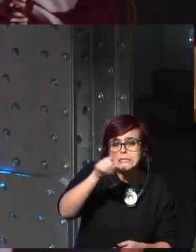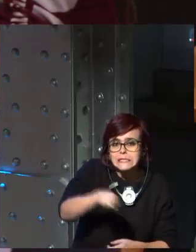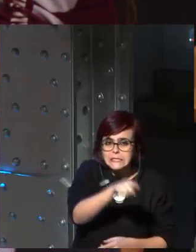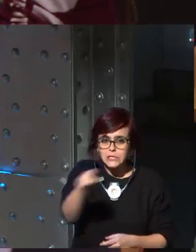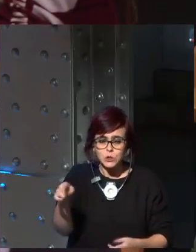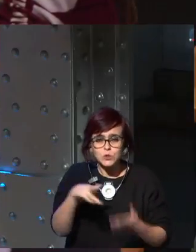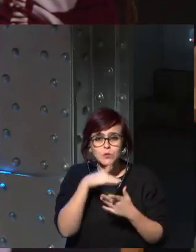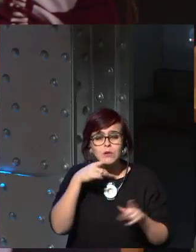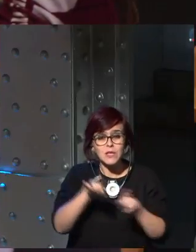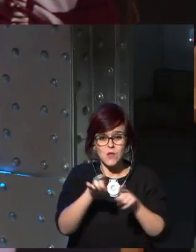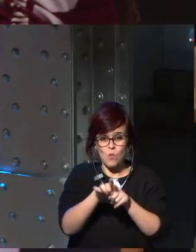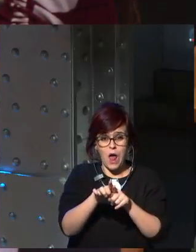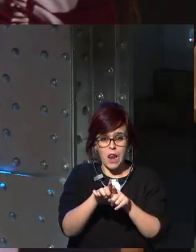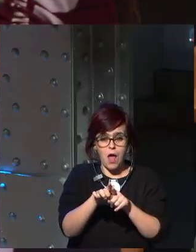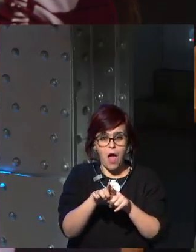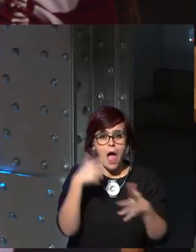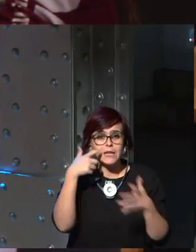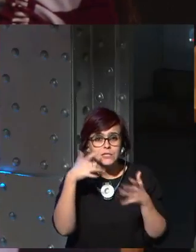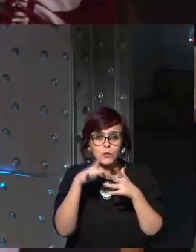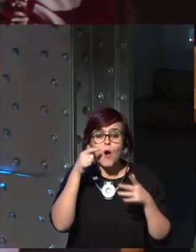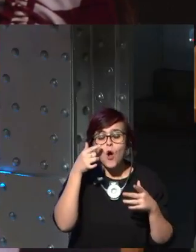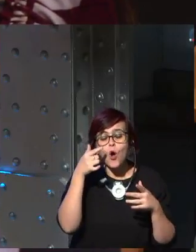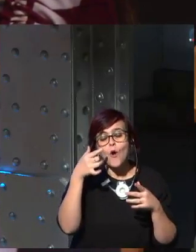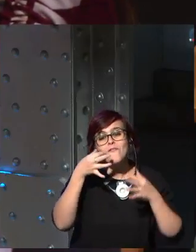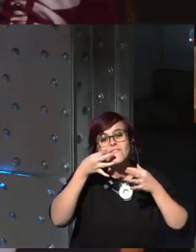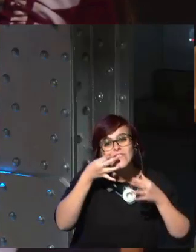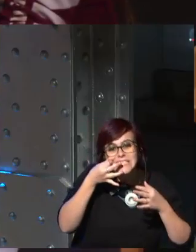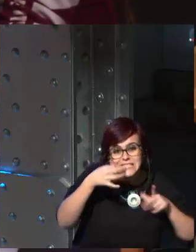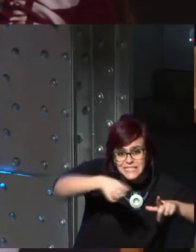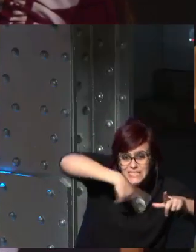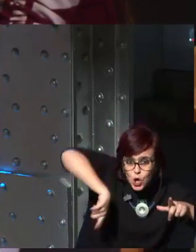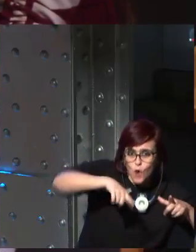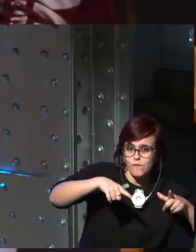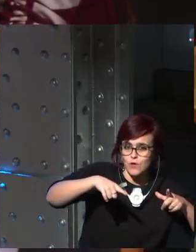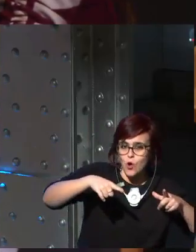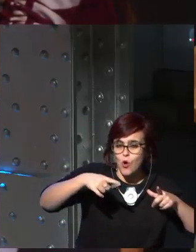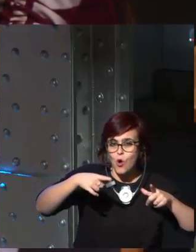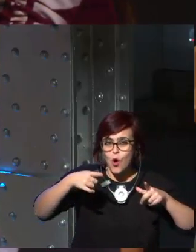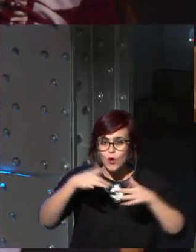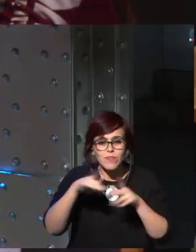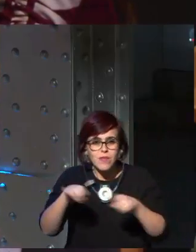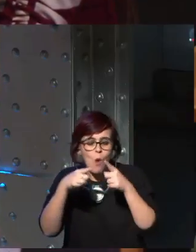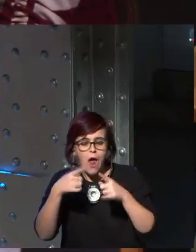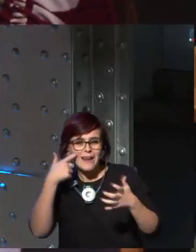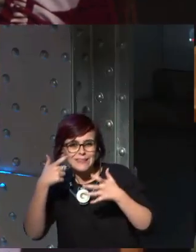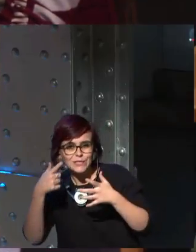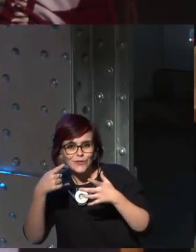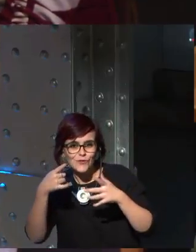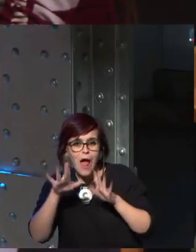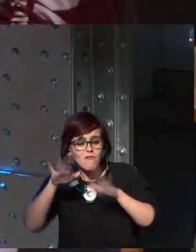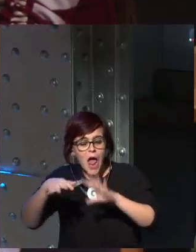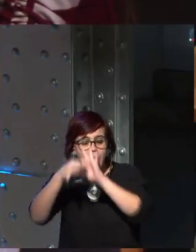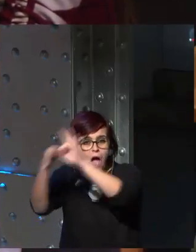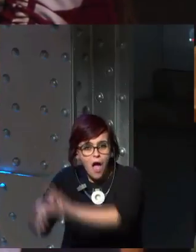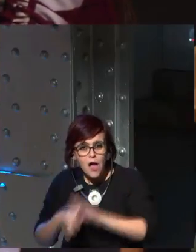loves music, one sort of music or another, and devices make a contribution. They bring us together